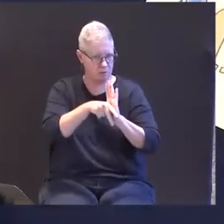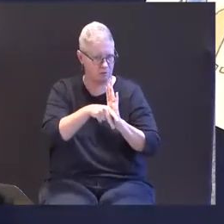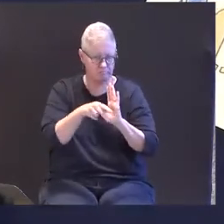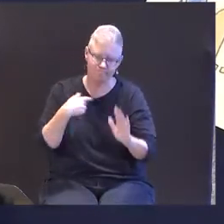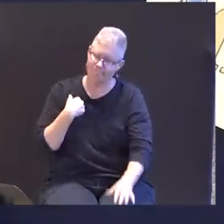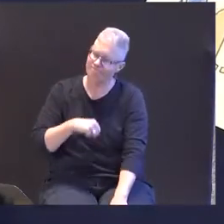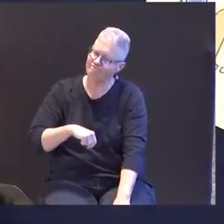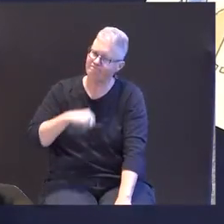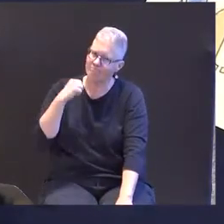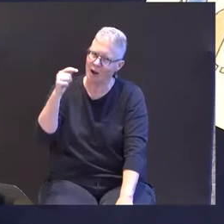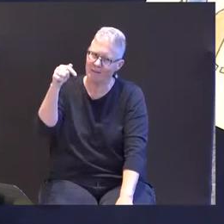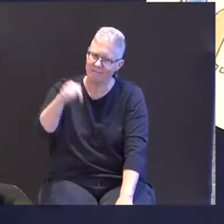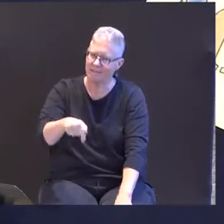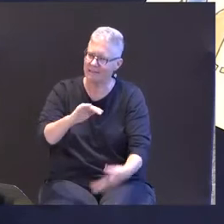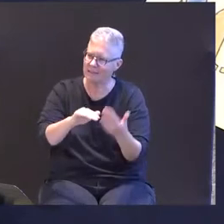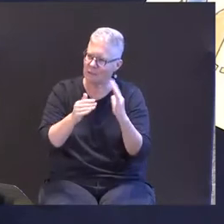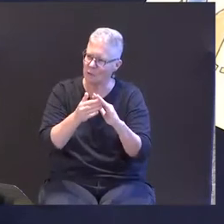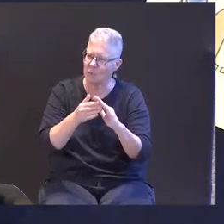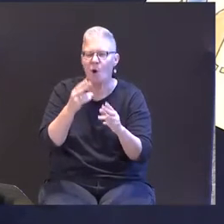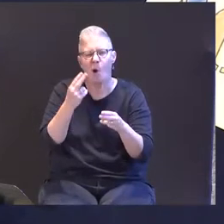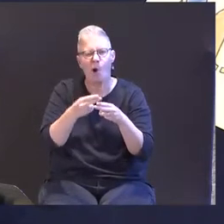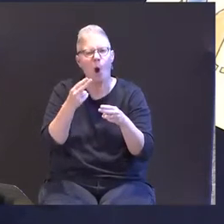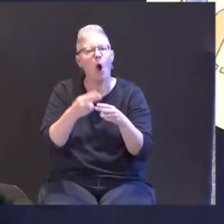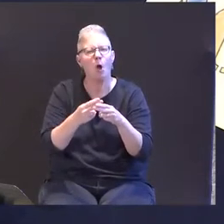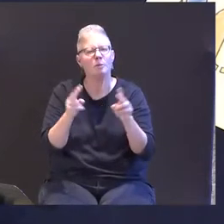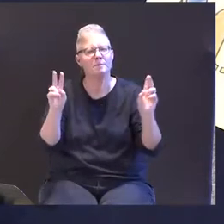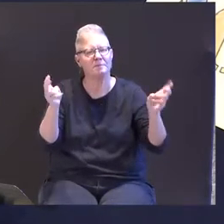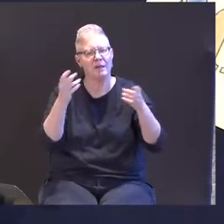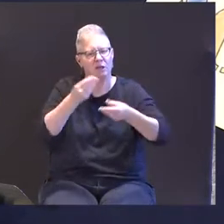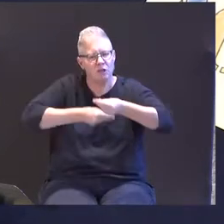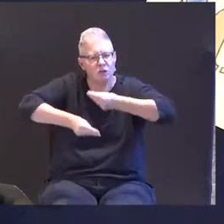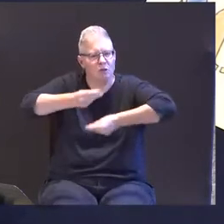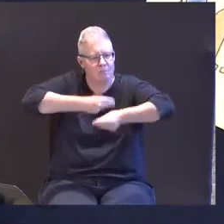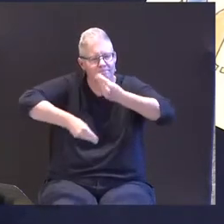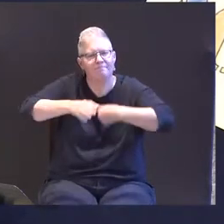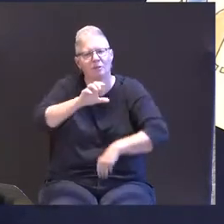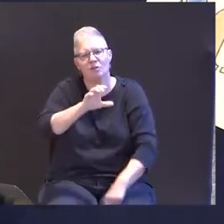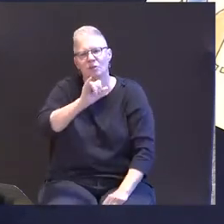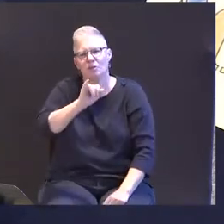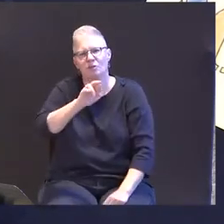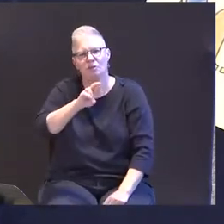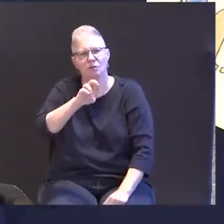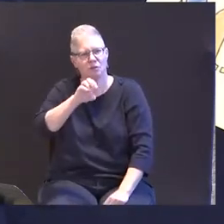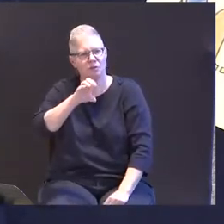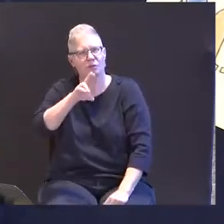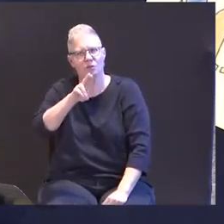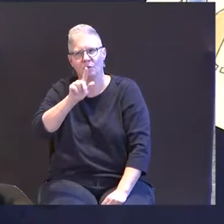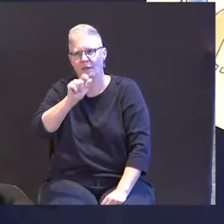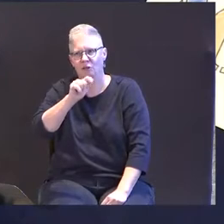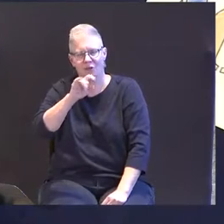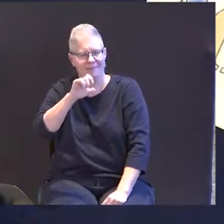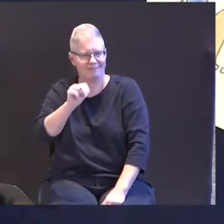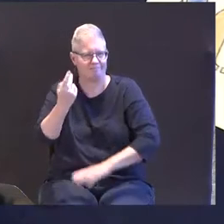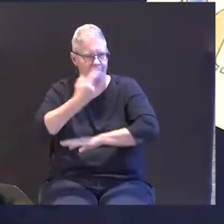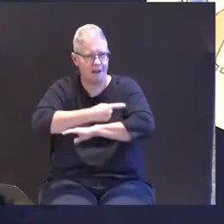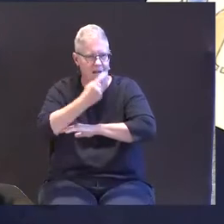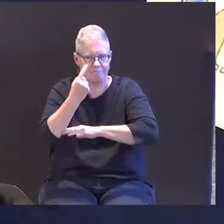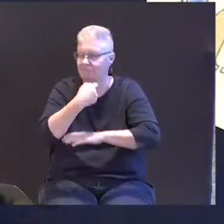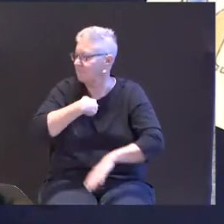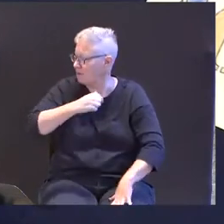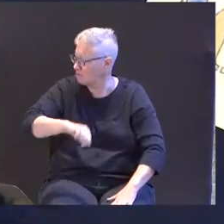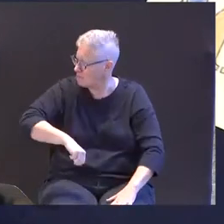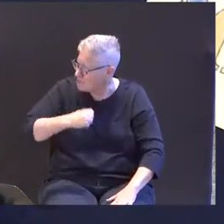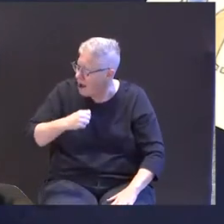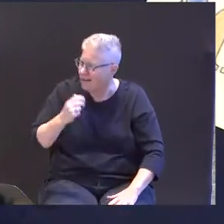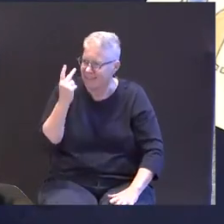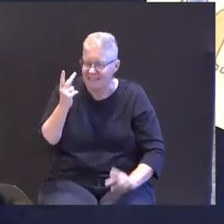community, Circulation Day. And I was so proud to see so many people from outside of our community, throughout the city, come and